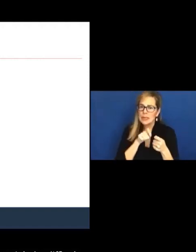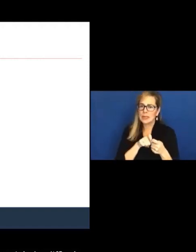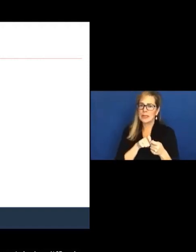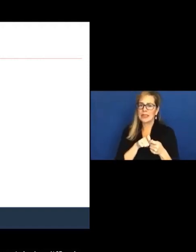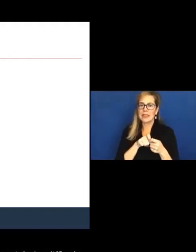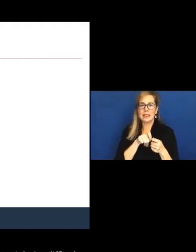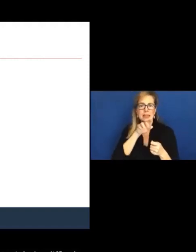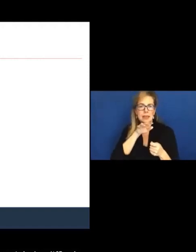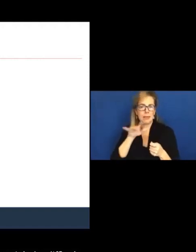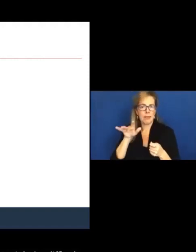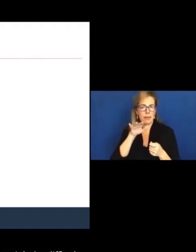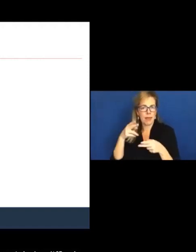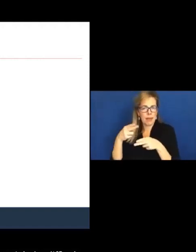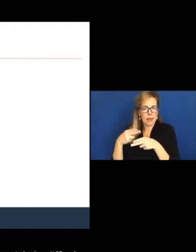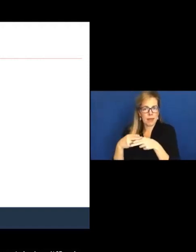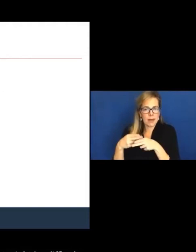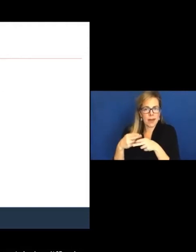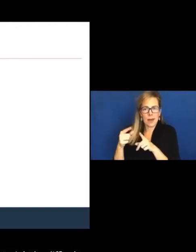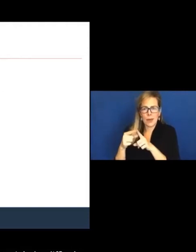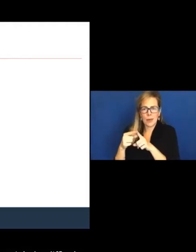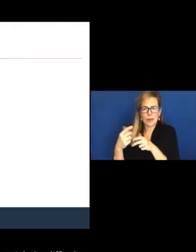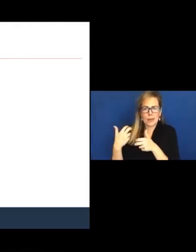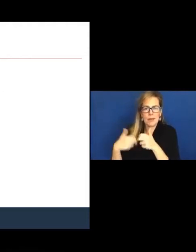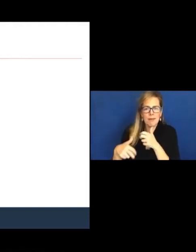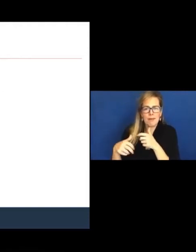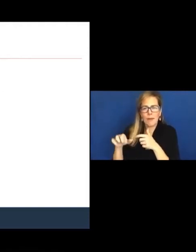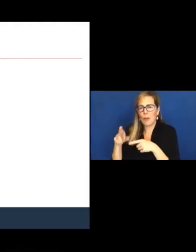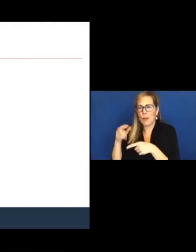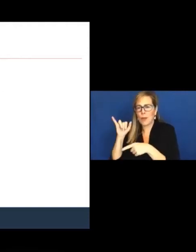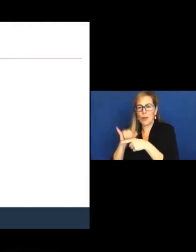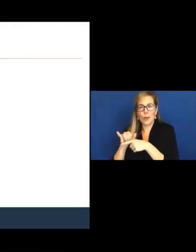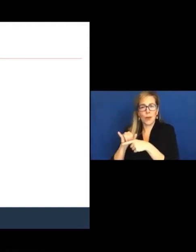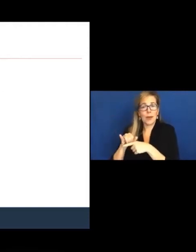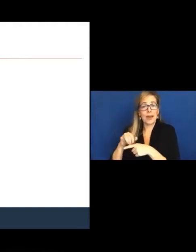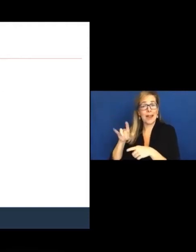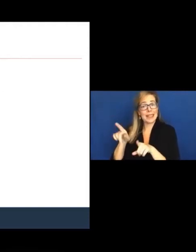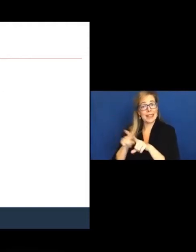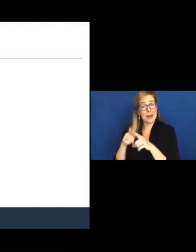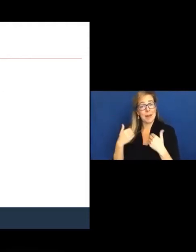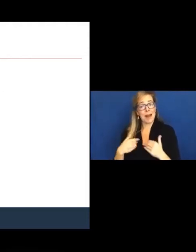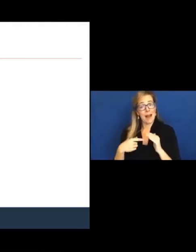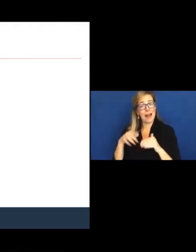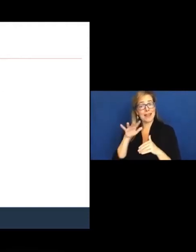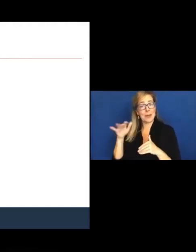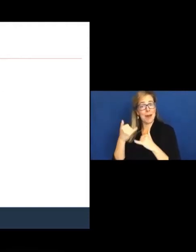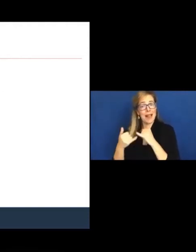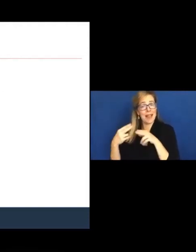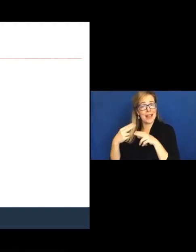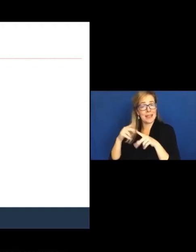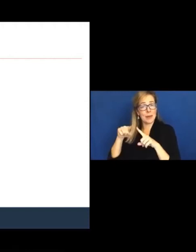that might be difficult or unusual, like I spelled my last name when I introduced myself. If you